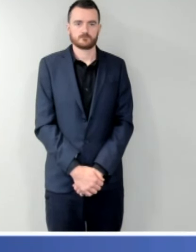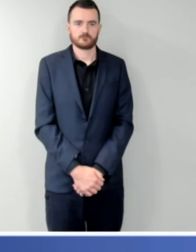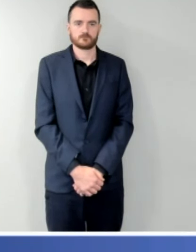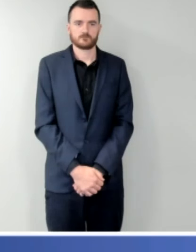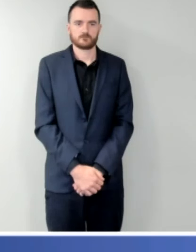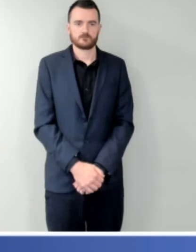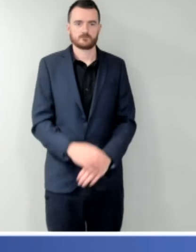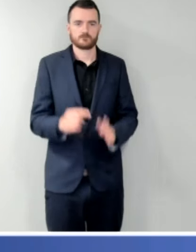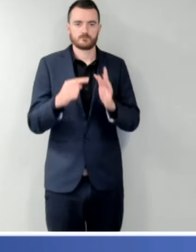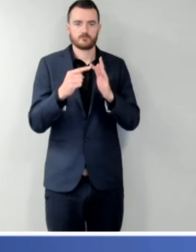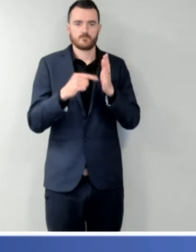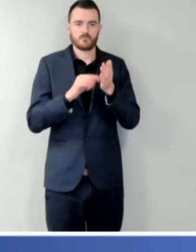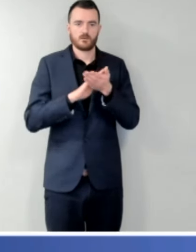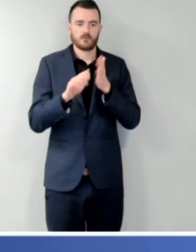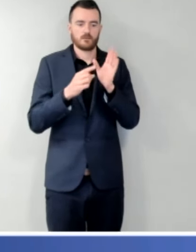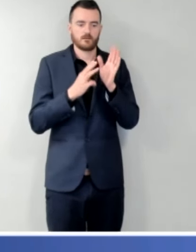Itamar Avnon.